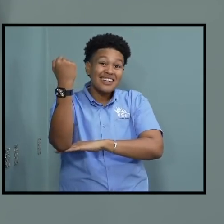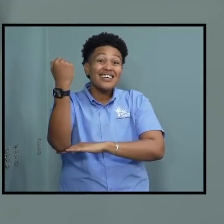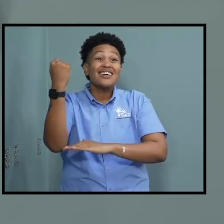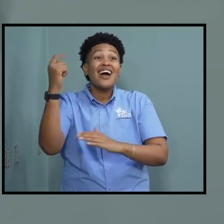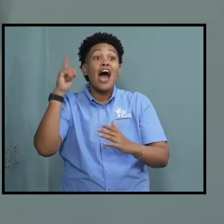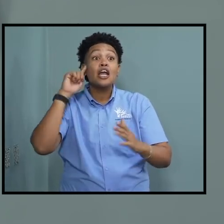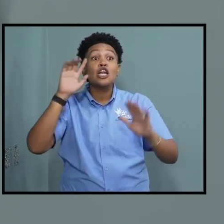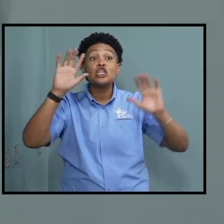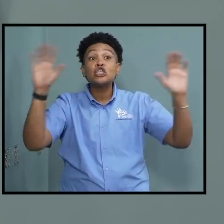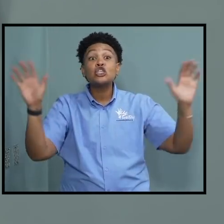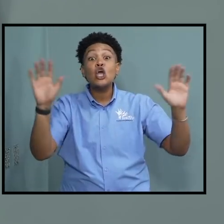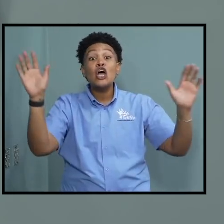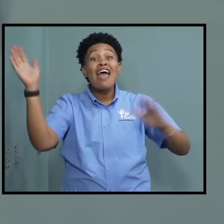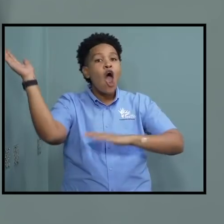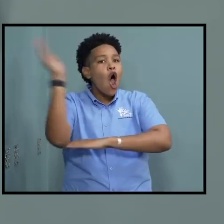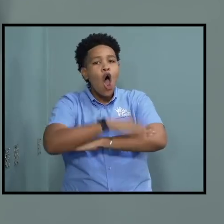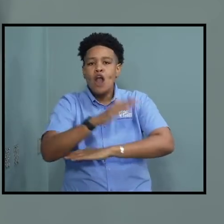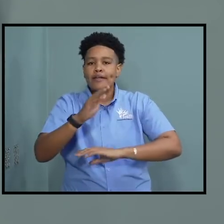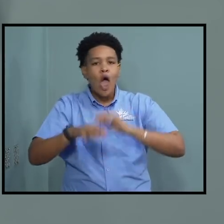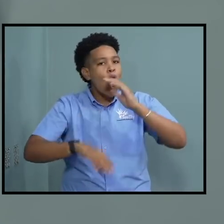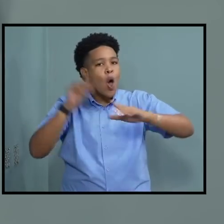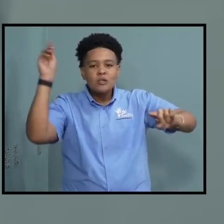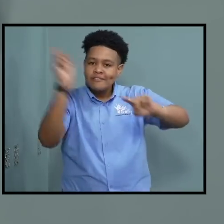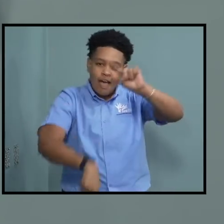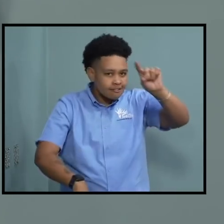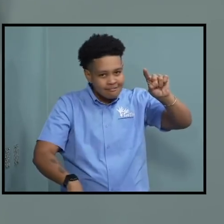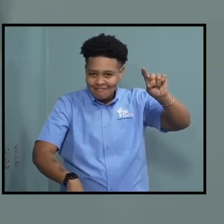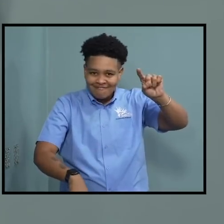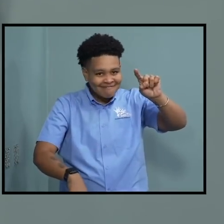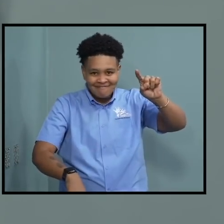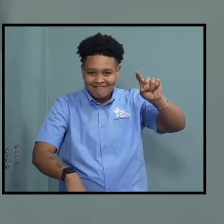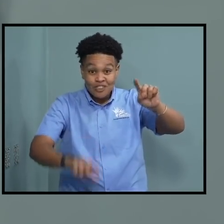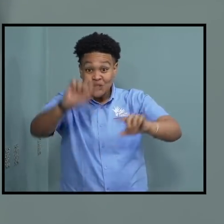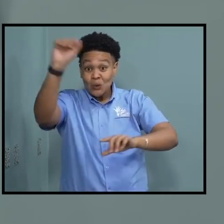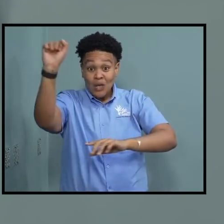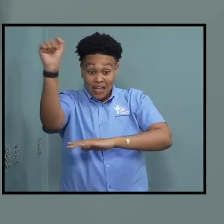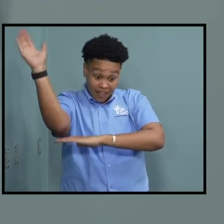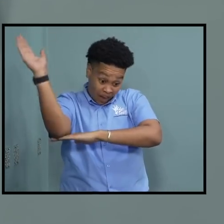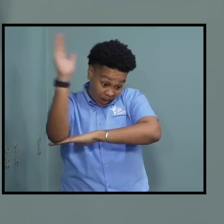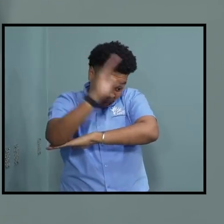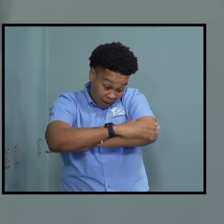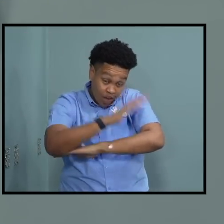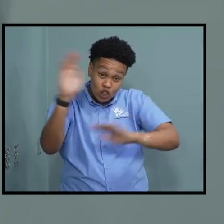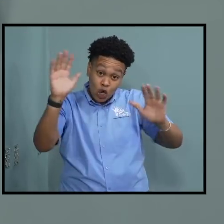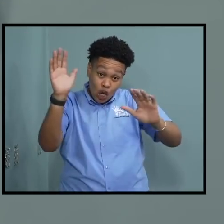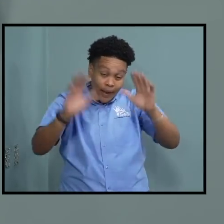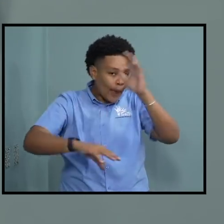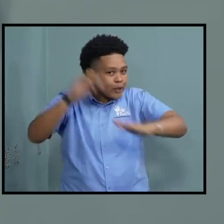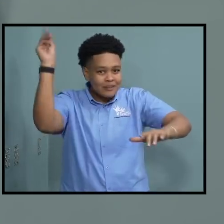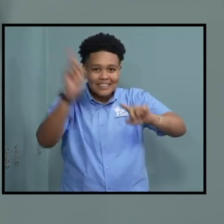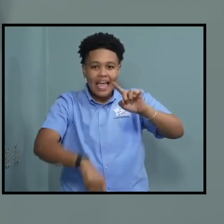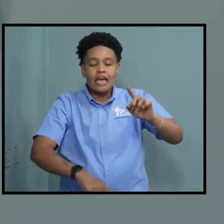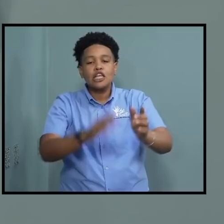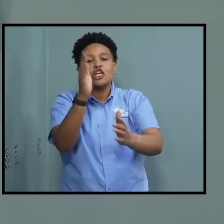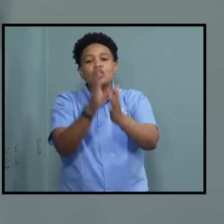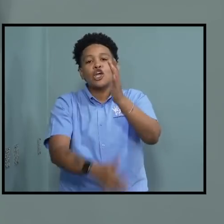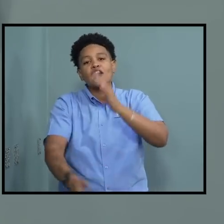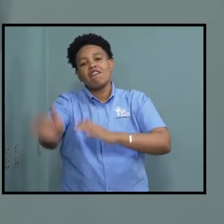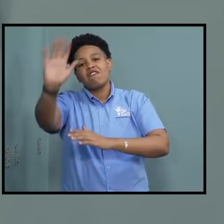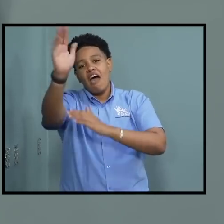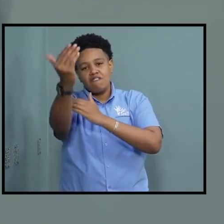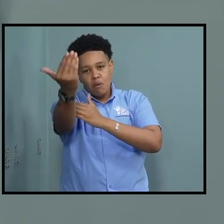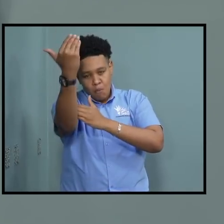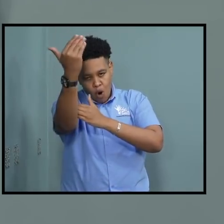entire day on Sunday. Let me say that again, the entire day on Sunday, and end at 5 a.m.